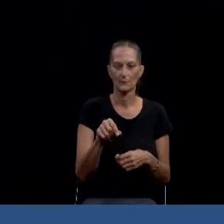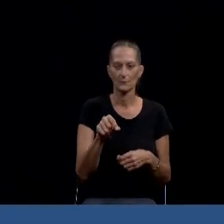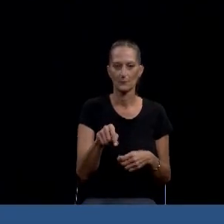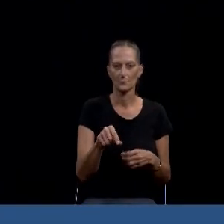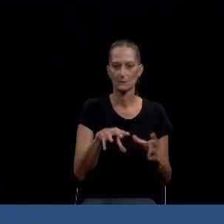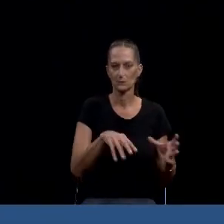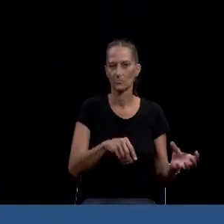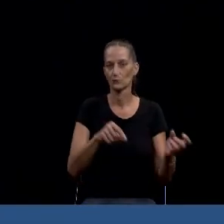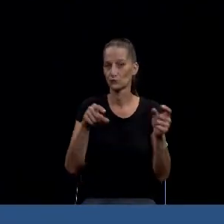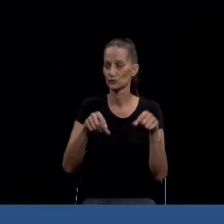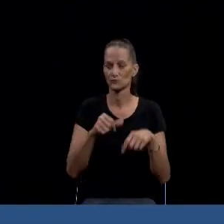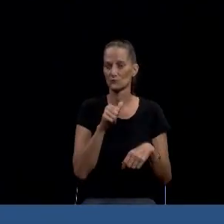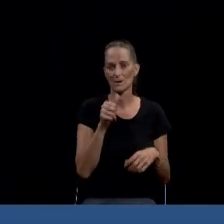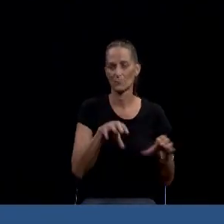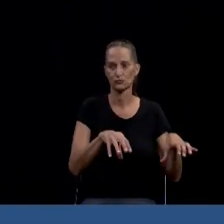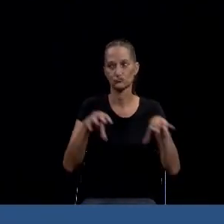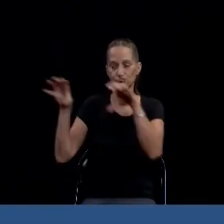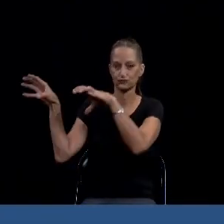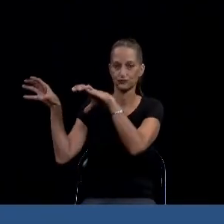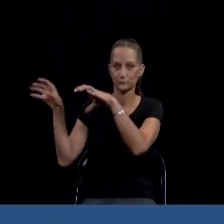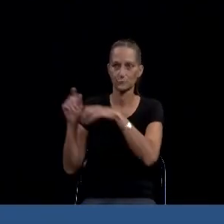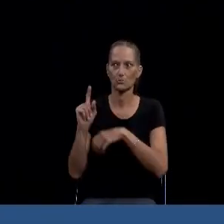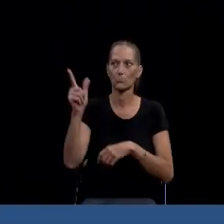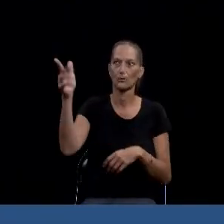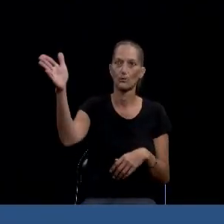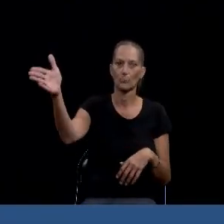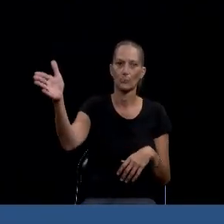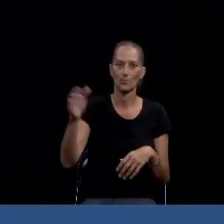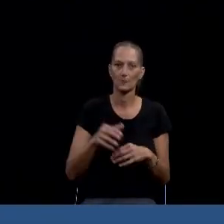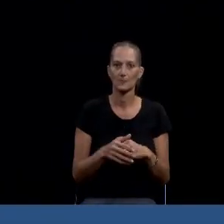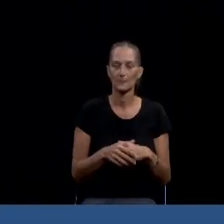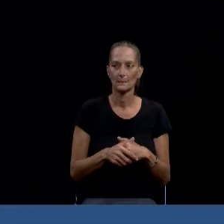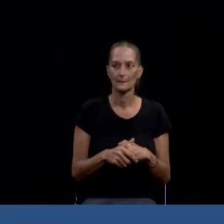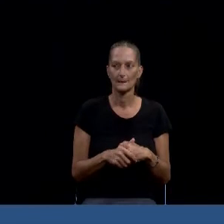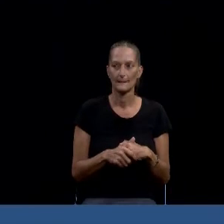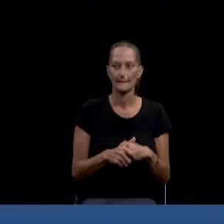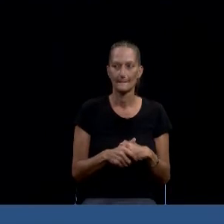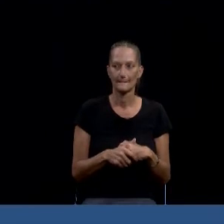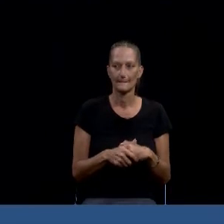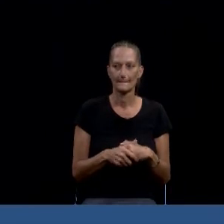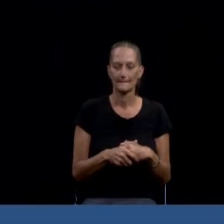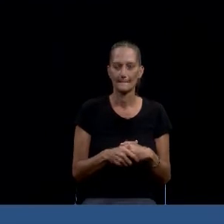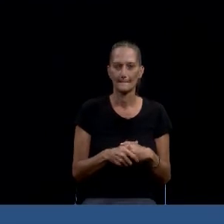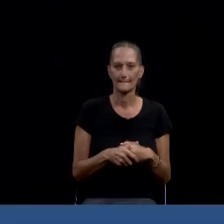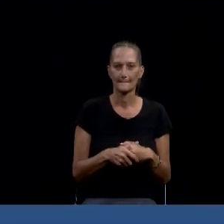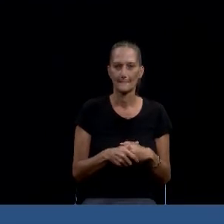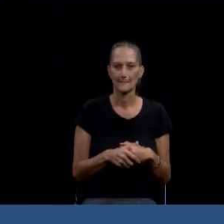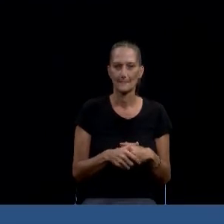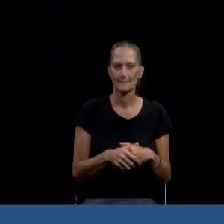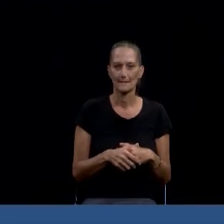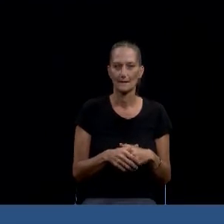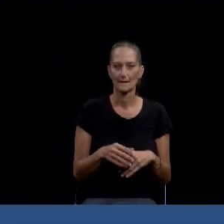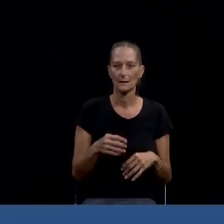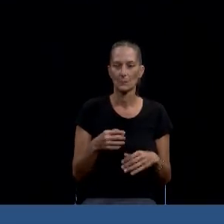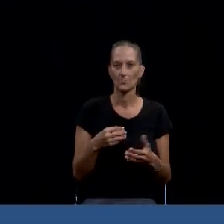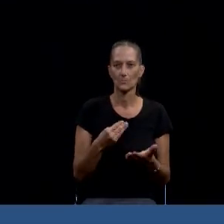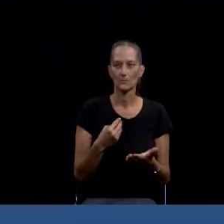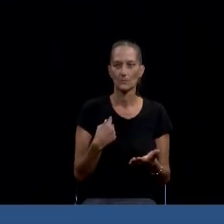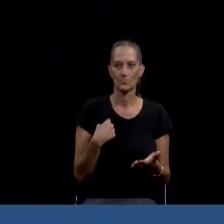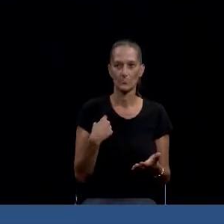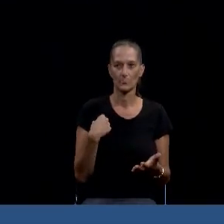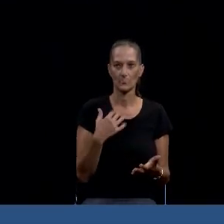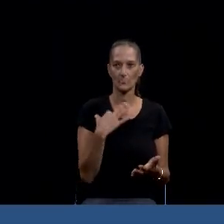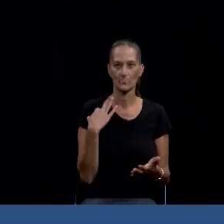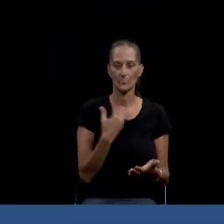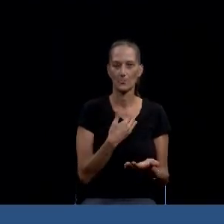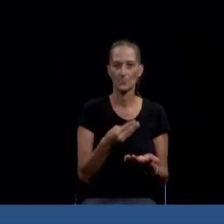the closest laundromat. But we will put in our own money to update the youth center. it is our expectation